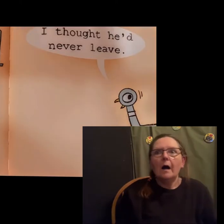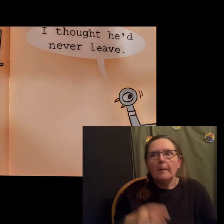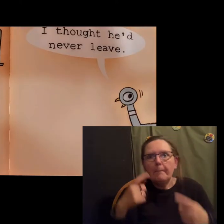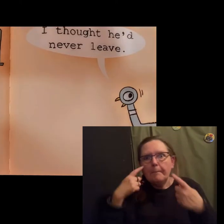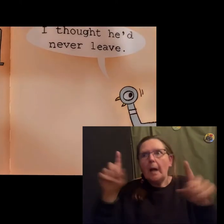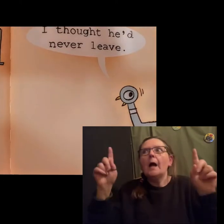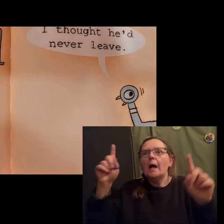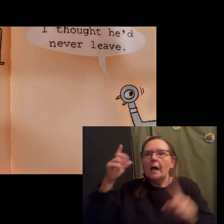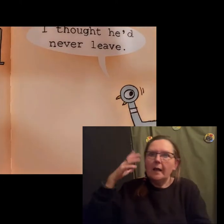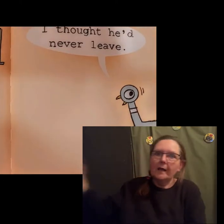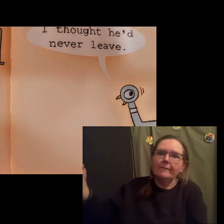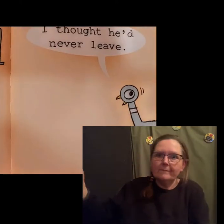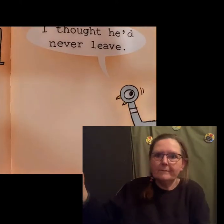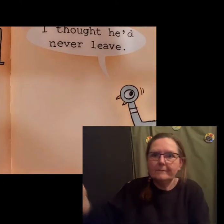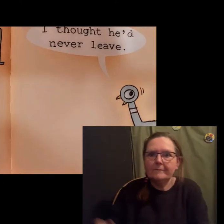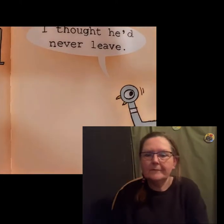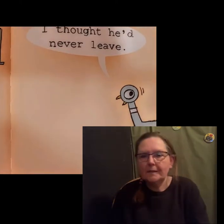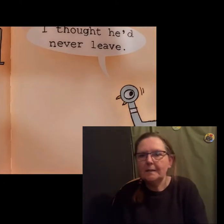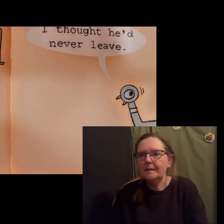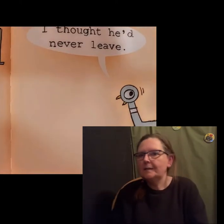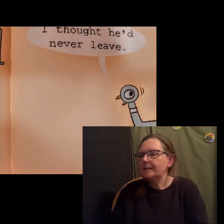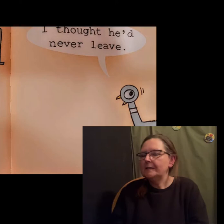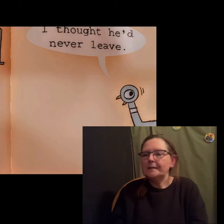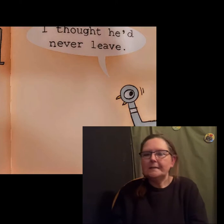I thought he'd never leave.